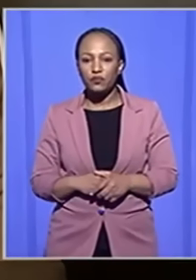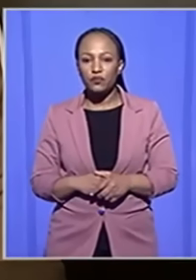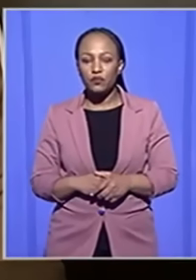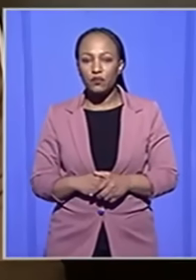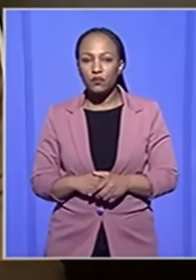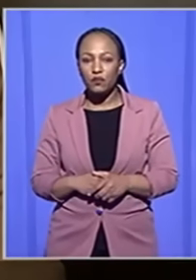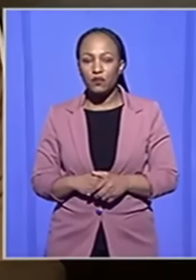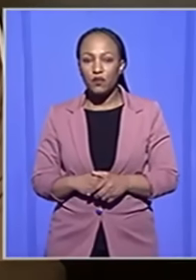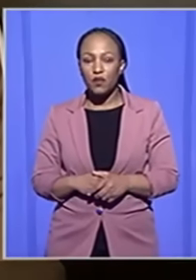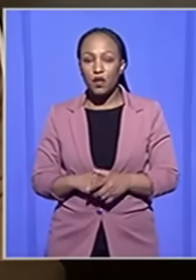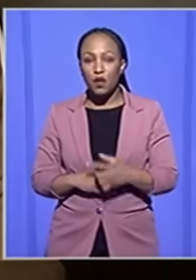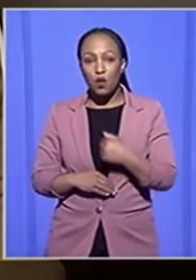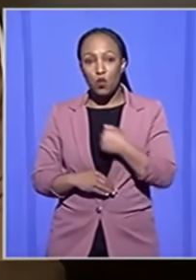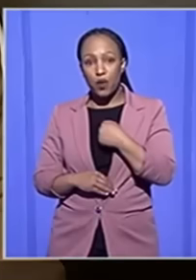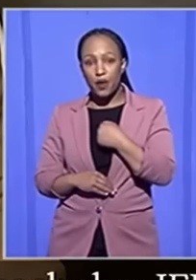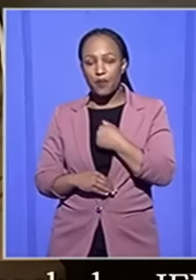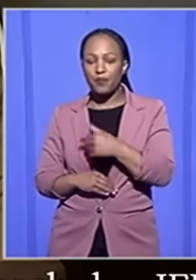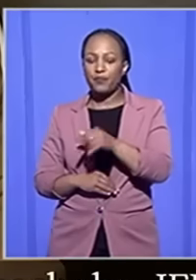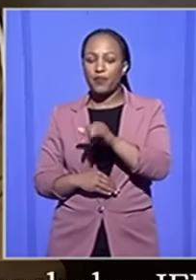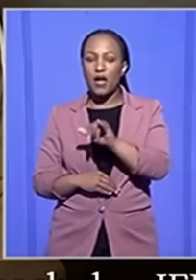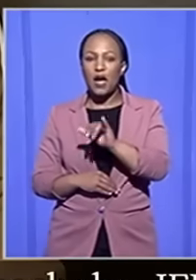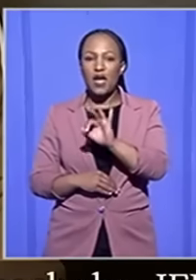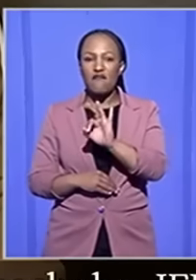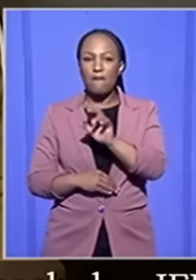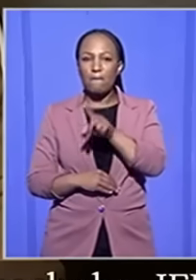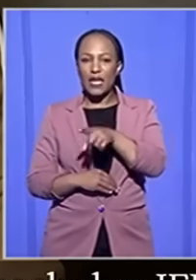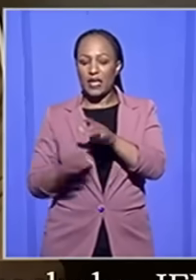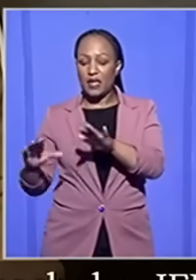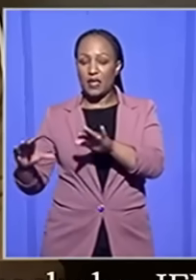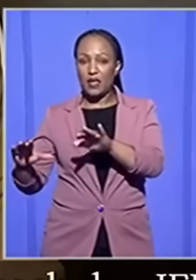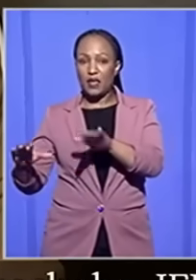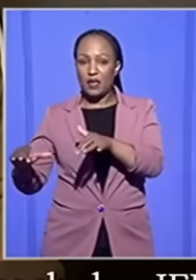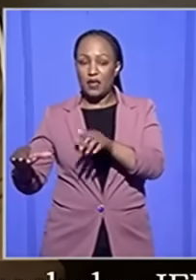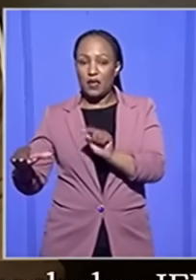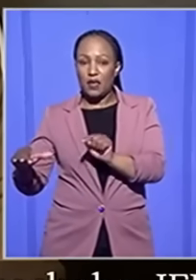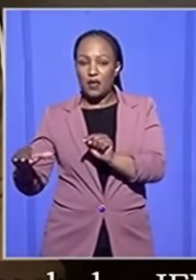we are opposed in the excessive